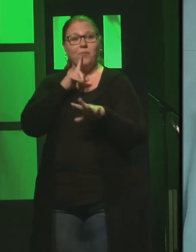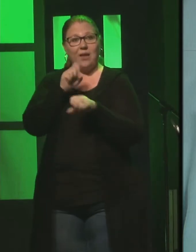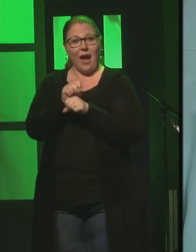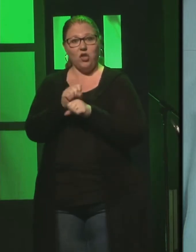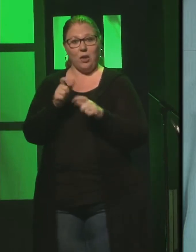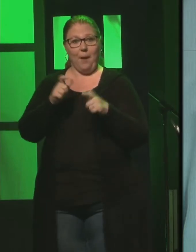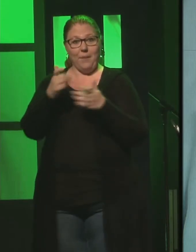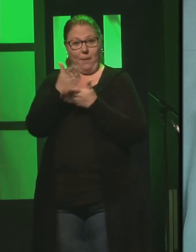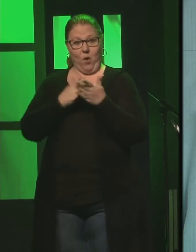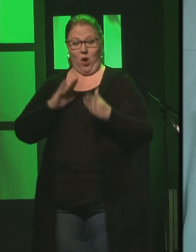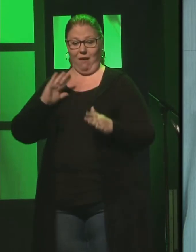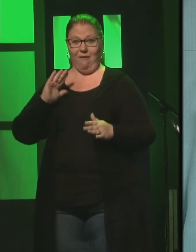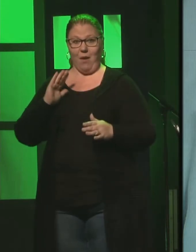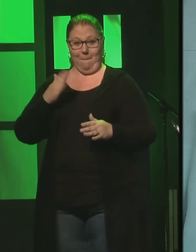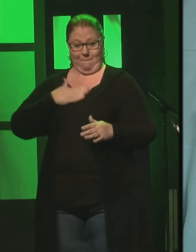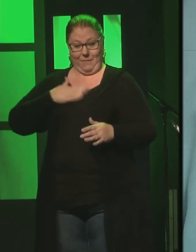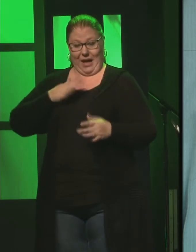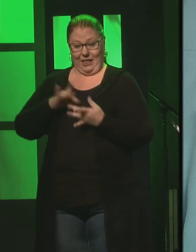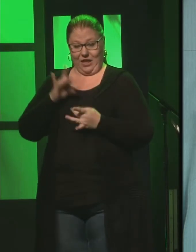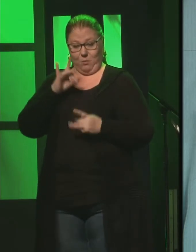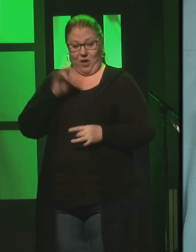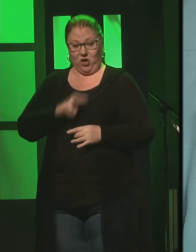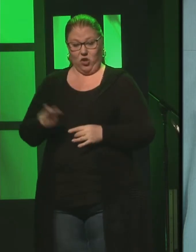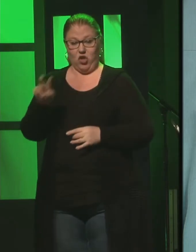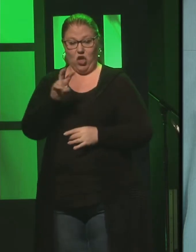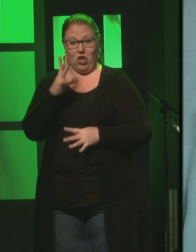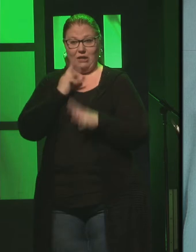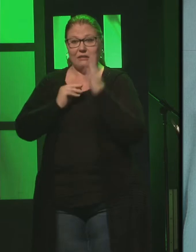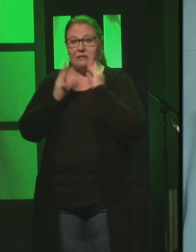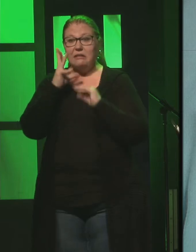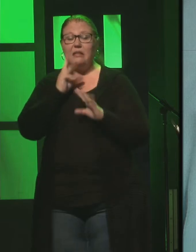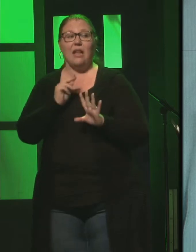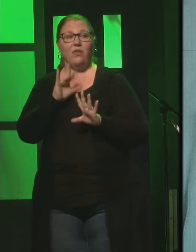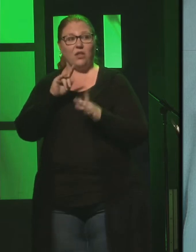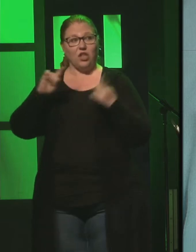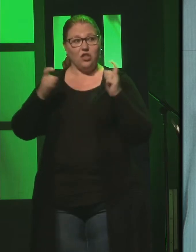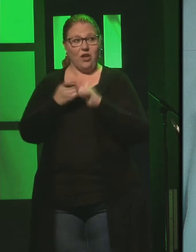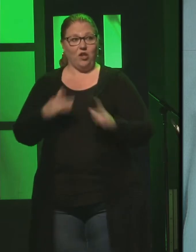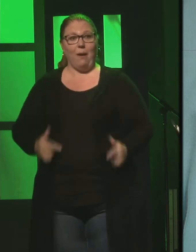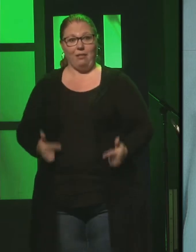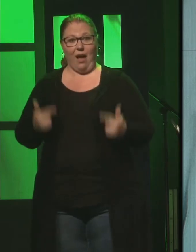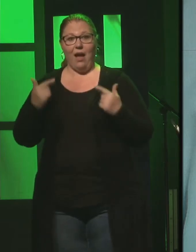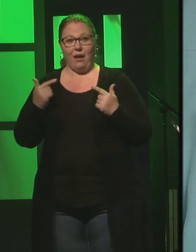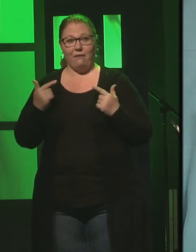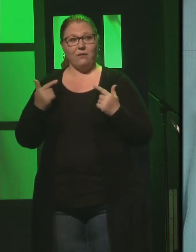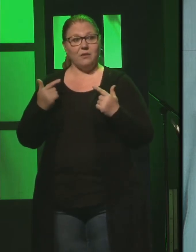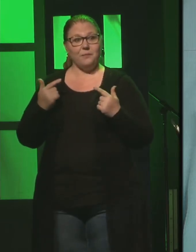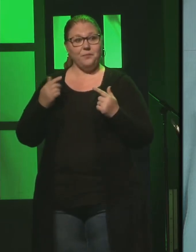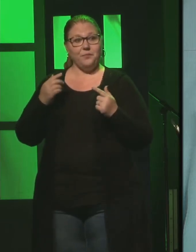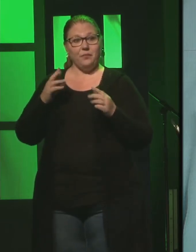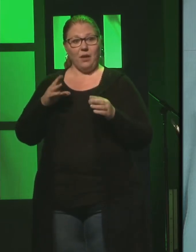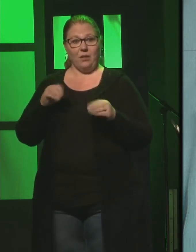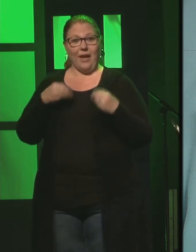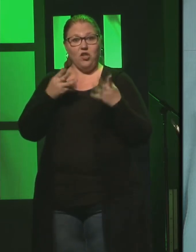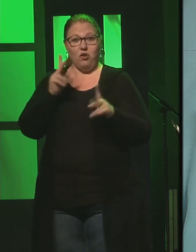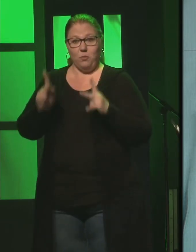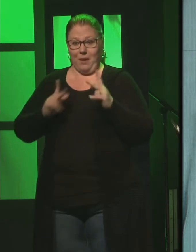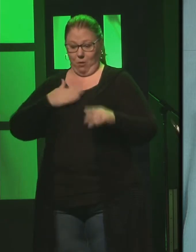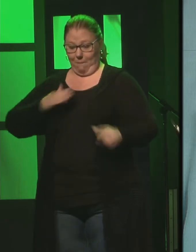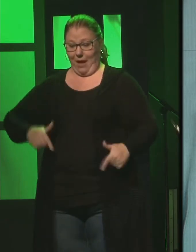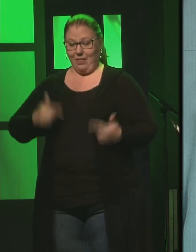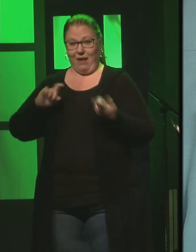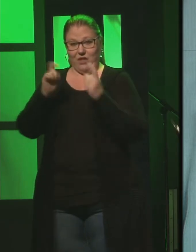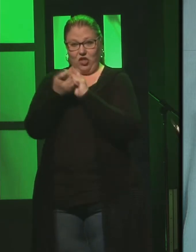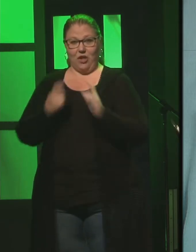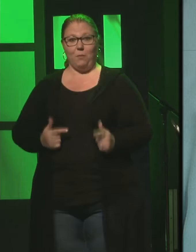a big part of my whole spiritual journey, and really it's changed my life. Generous people in my life have changed